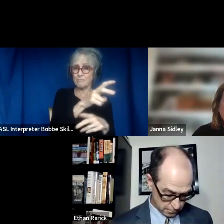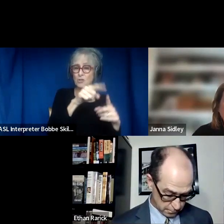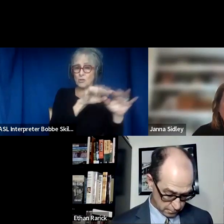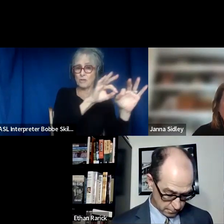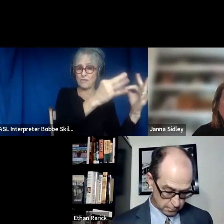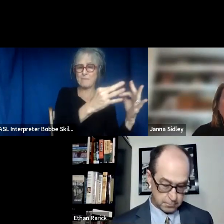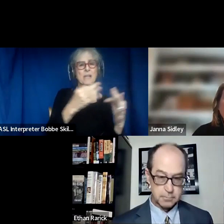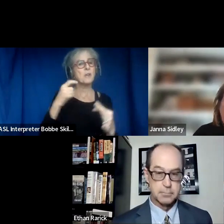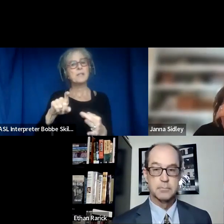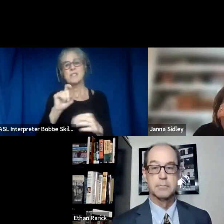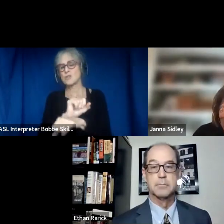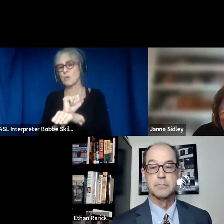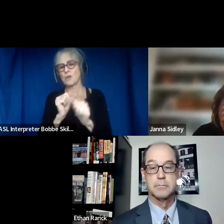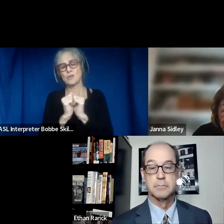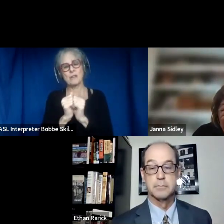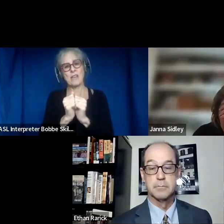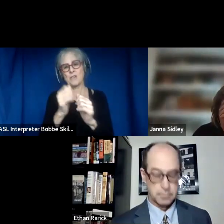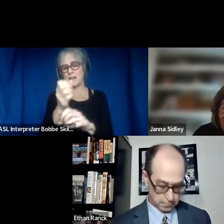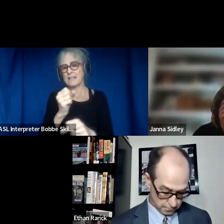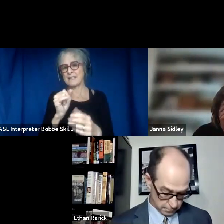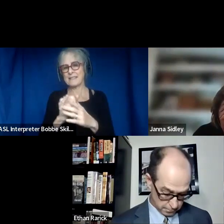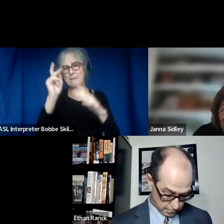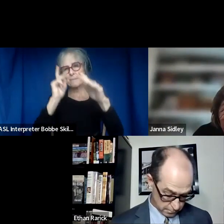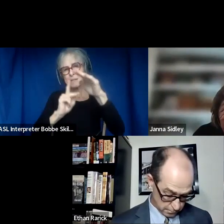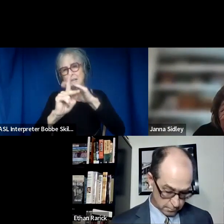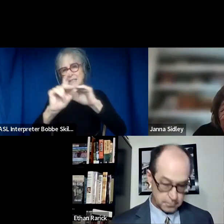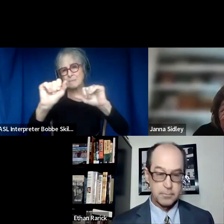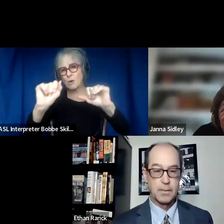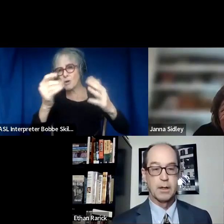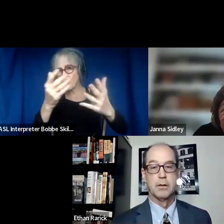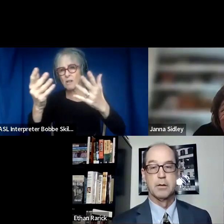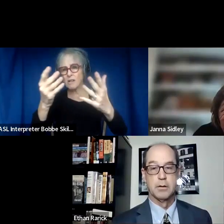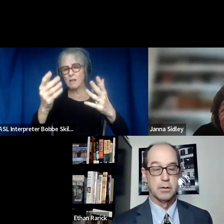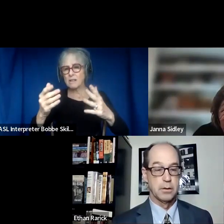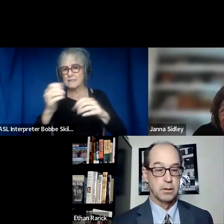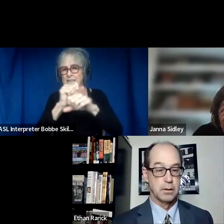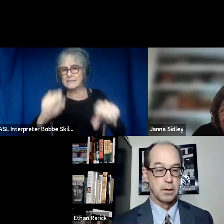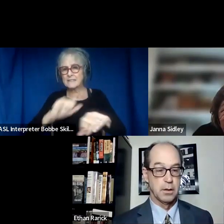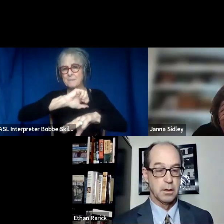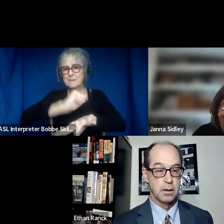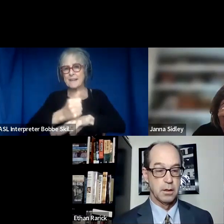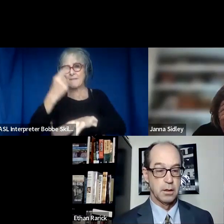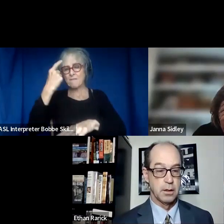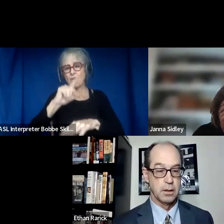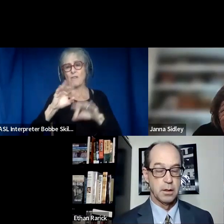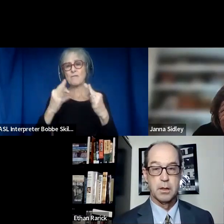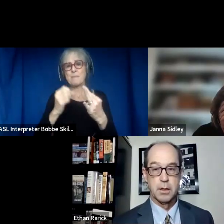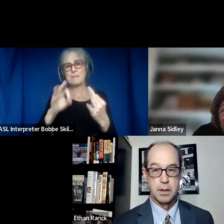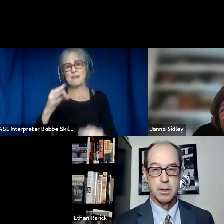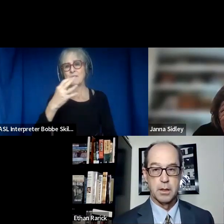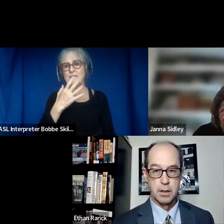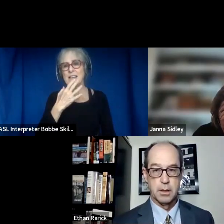work together and get that kind of predictable trajectory going for families of color. Asian families get even less. If you could